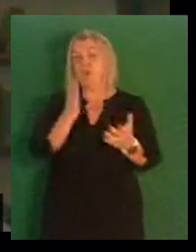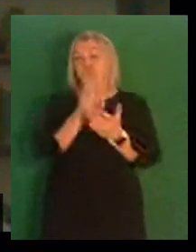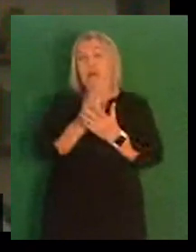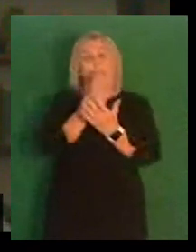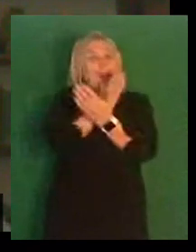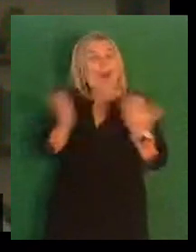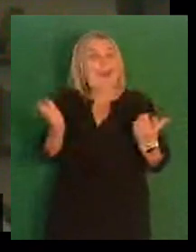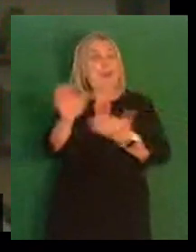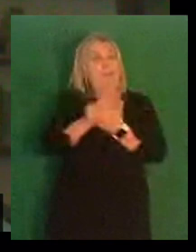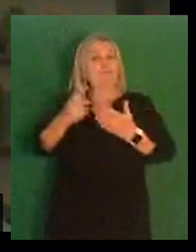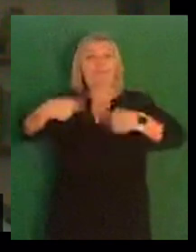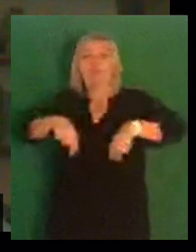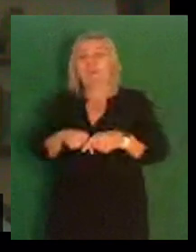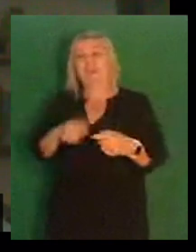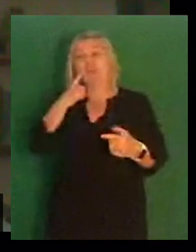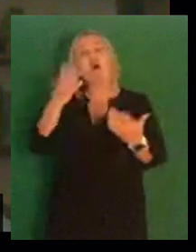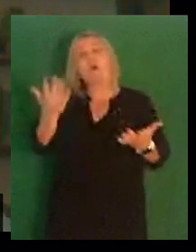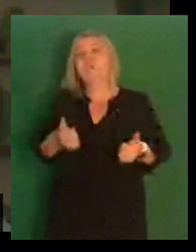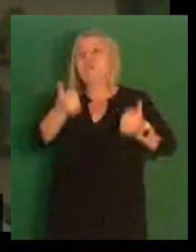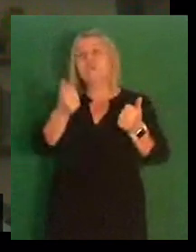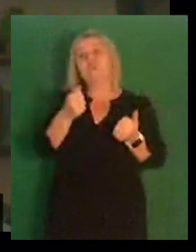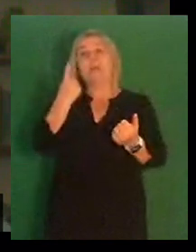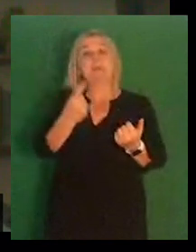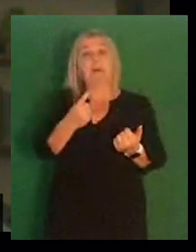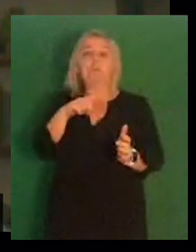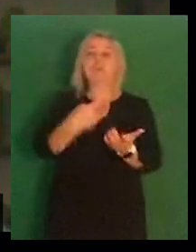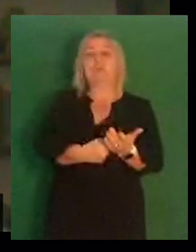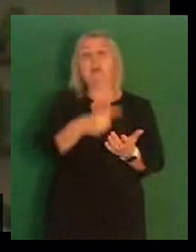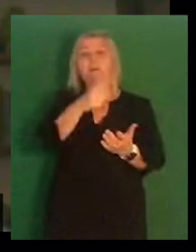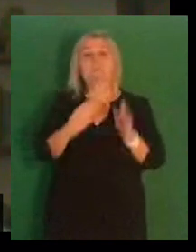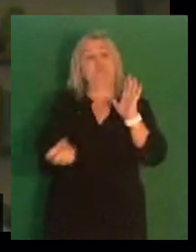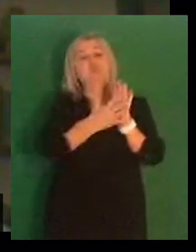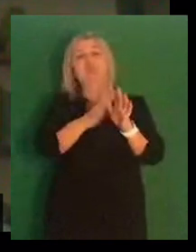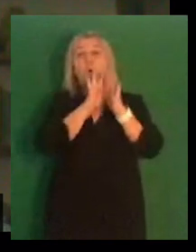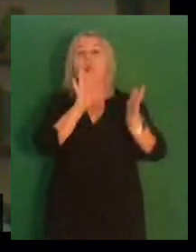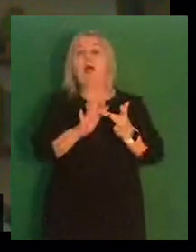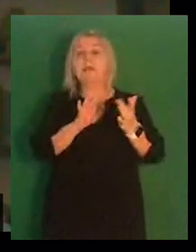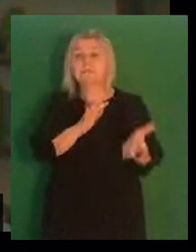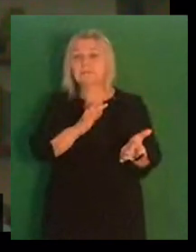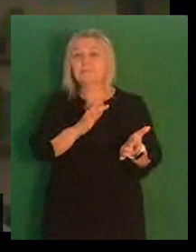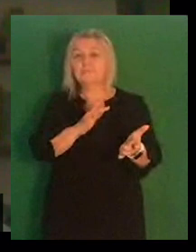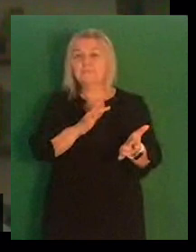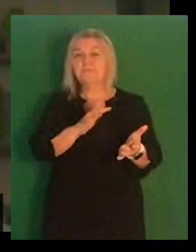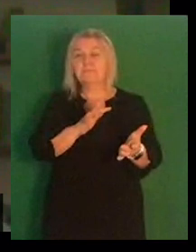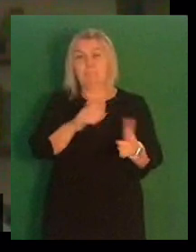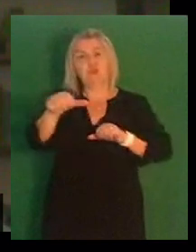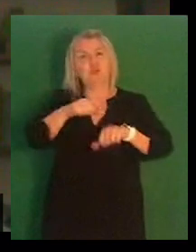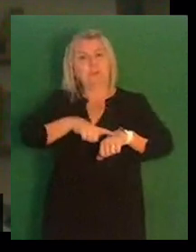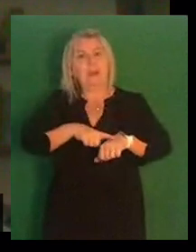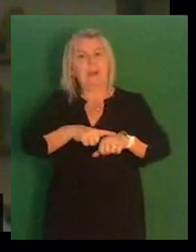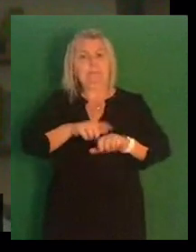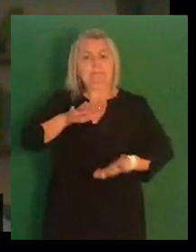means, but feeling that in the extremely short time that we had between March